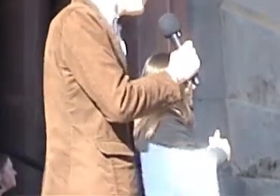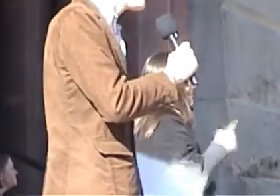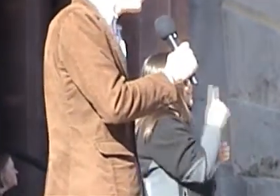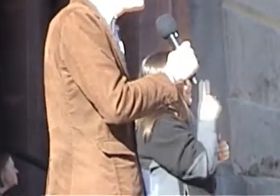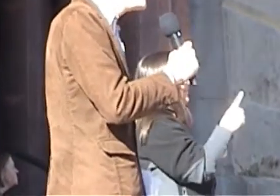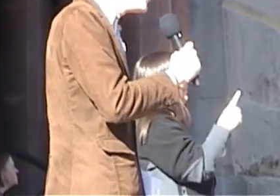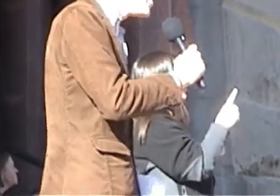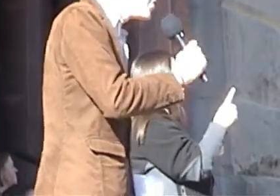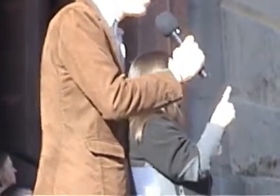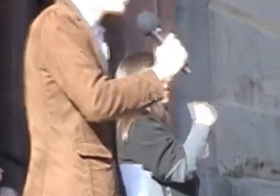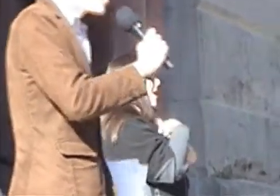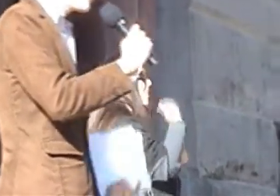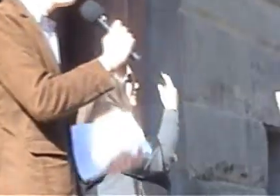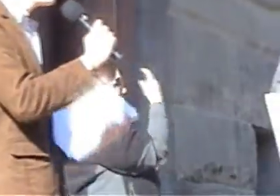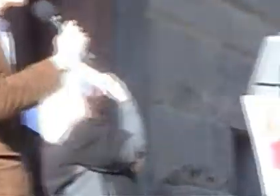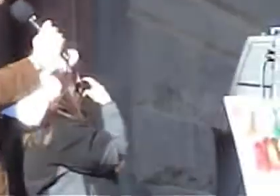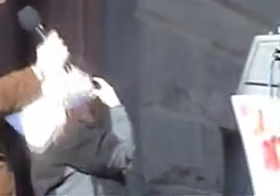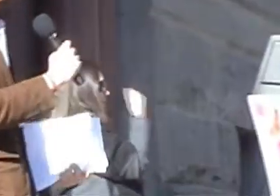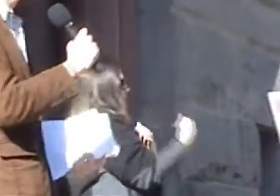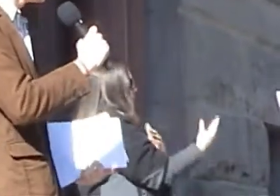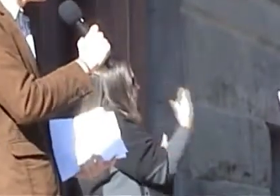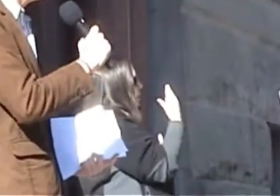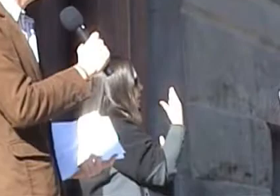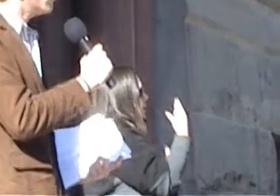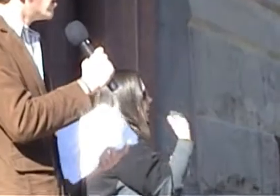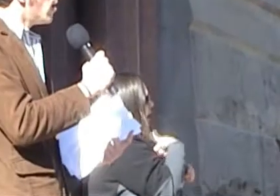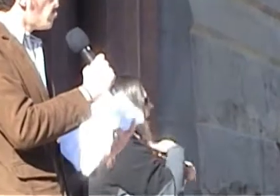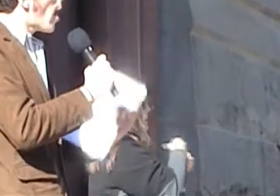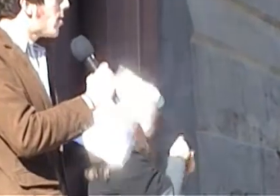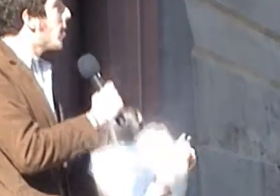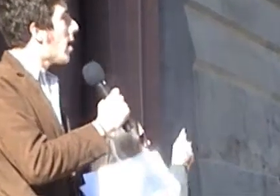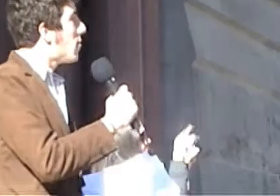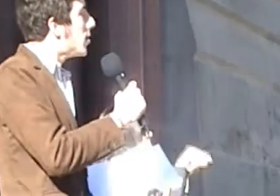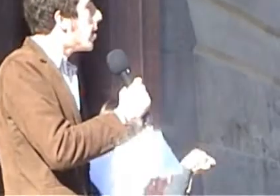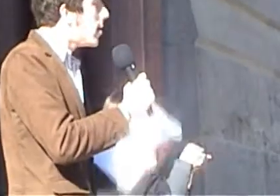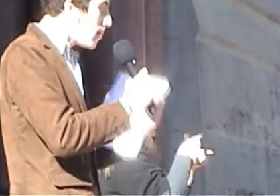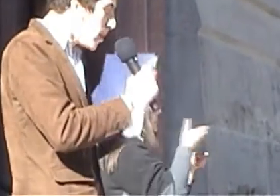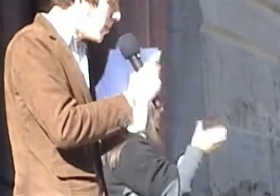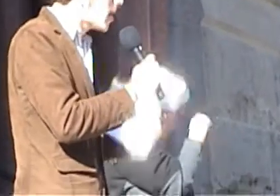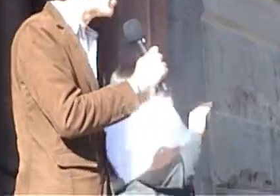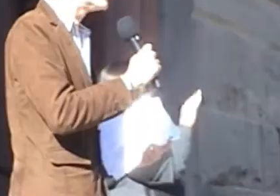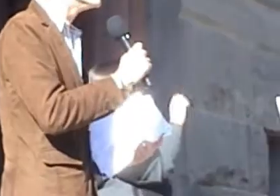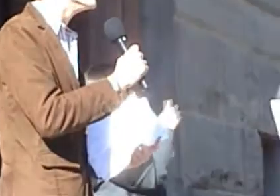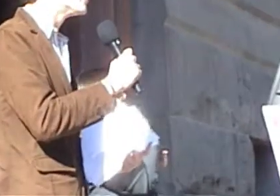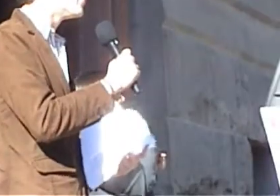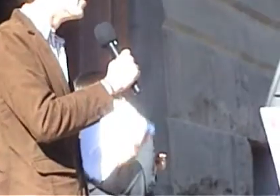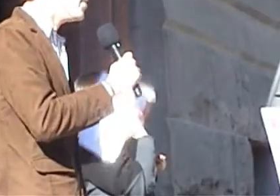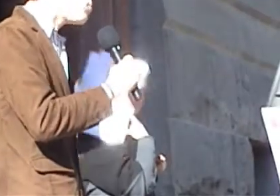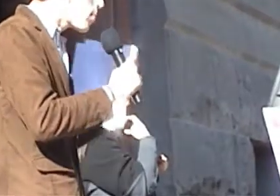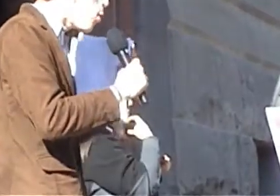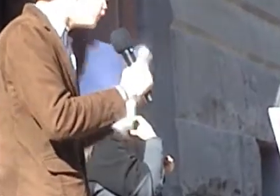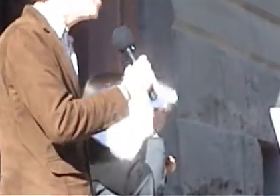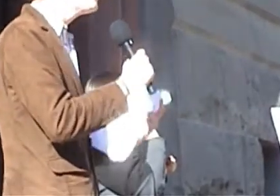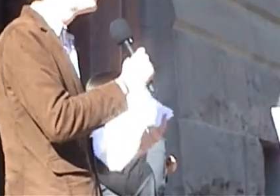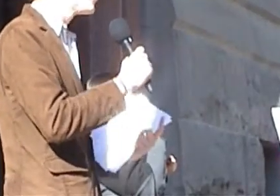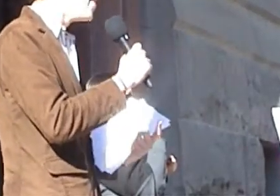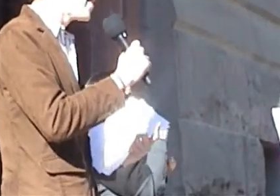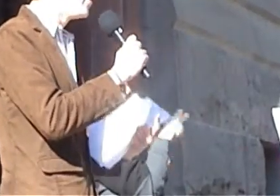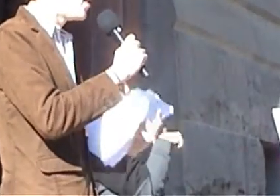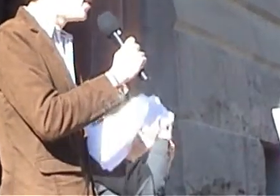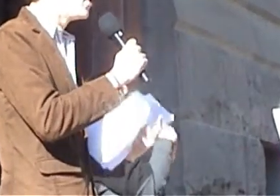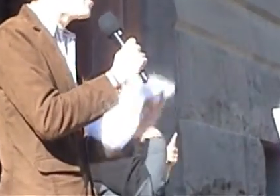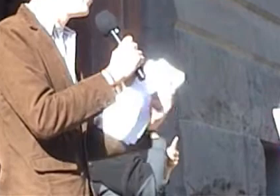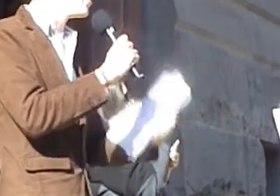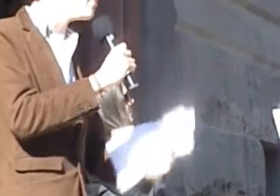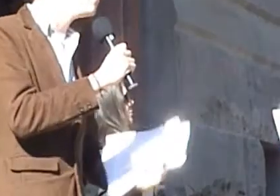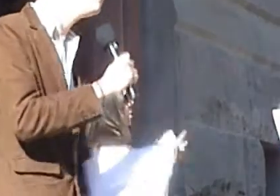And I was just thinking this morning, I had made a sign at the cafe that it said, when did we start